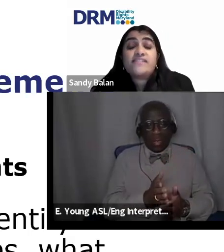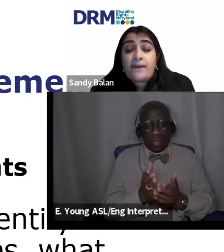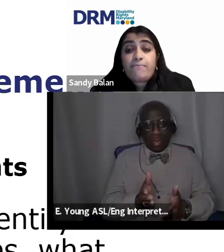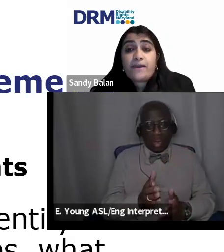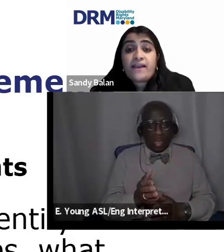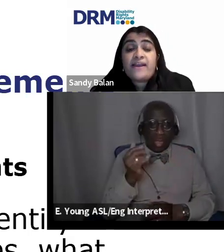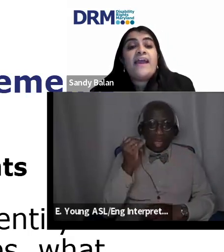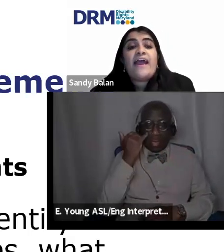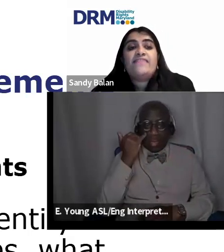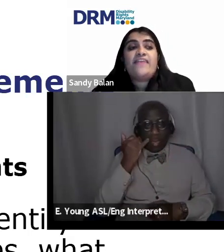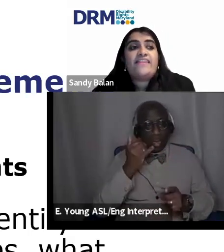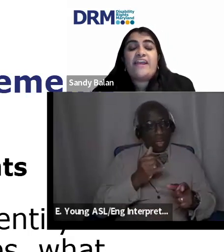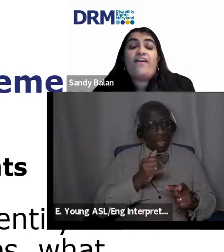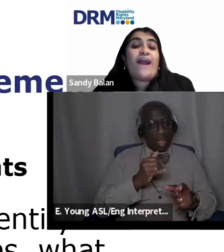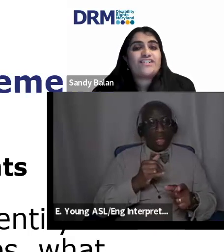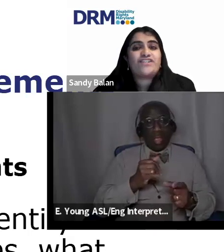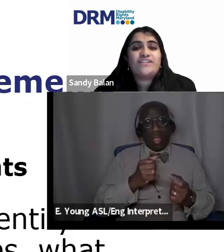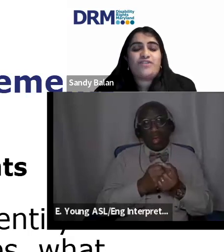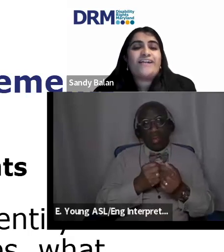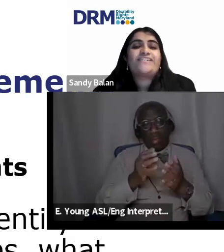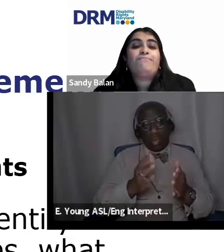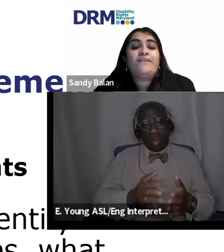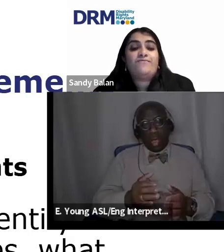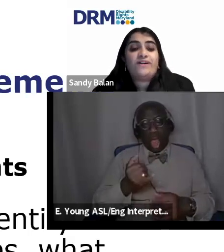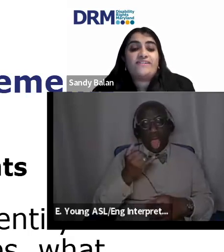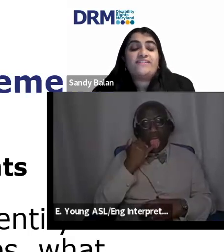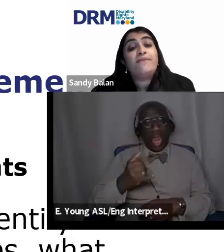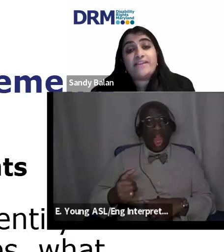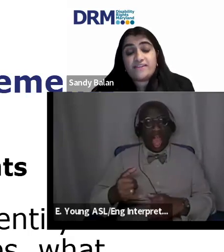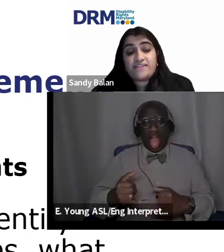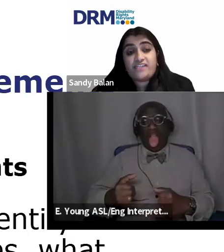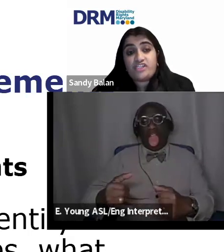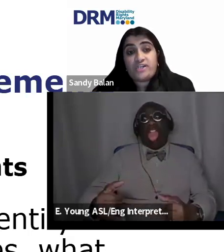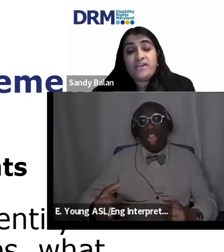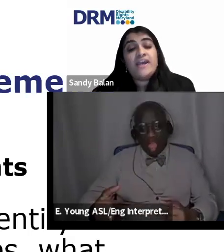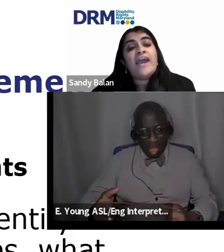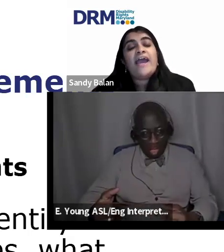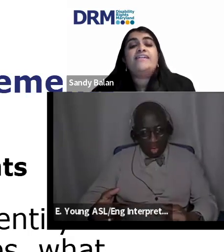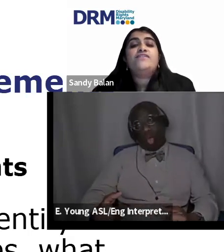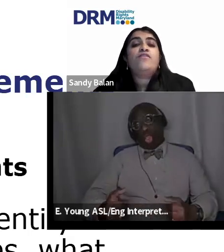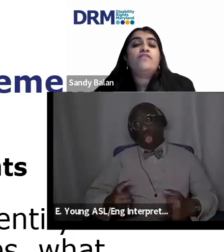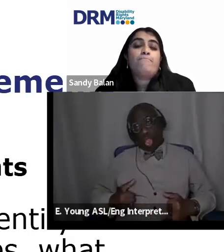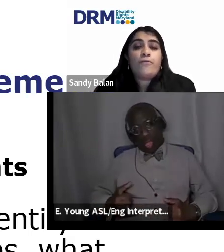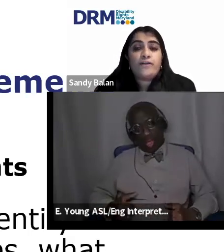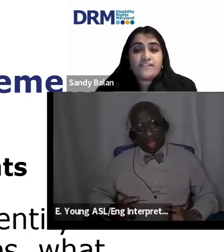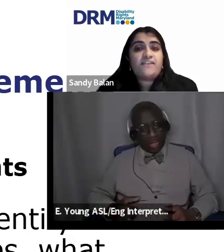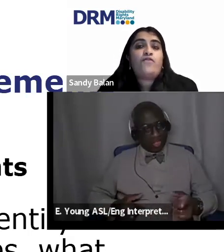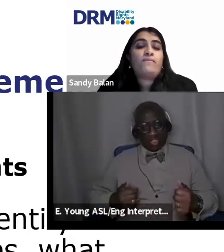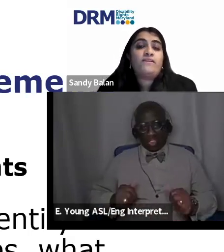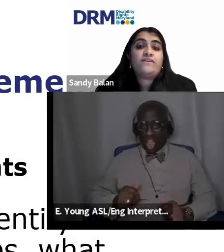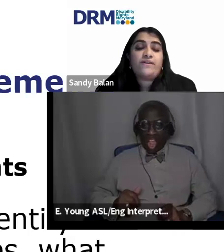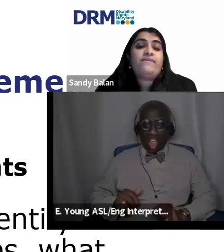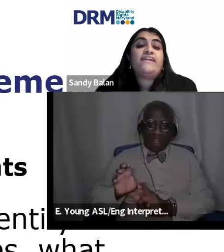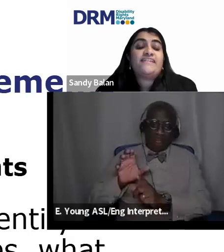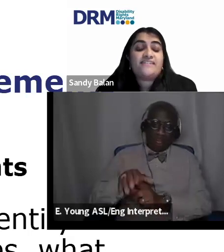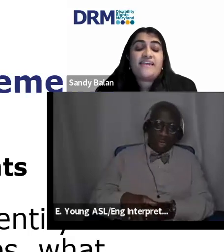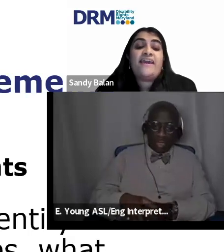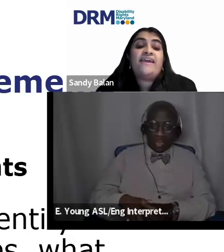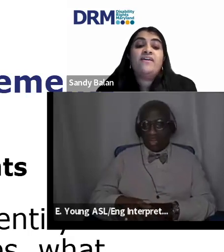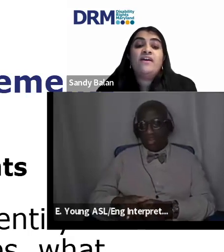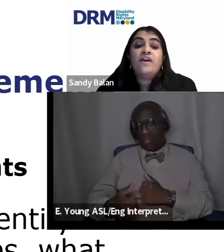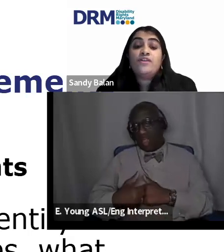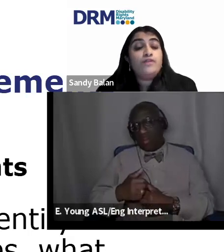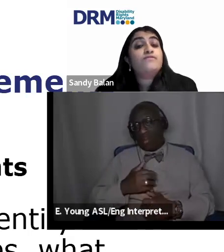is overstepping and that they are actually trying to be the ones to make the decision, an adult can point to the formal agreement